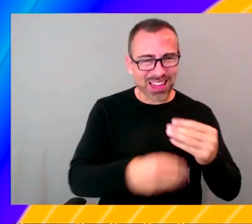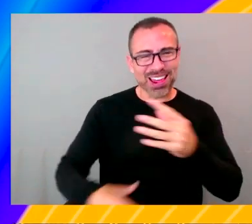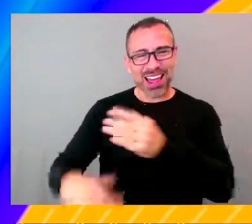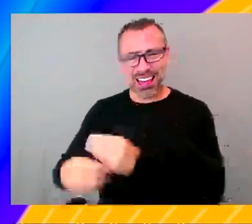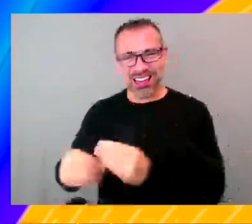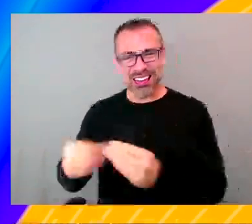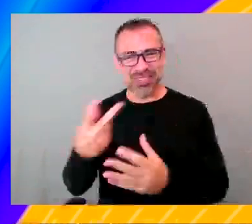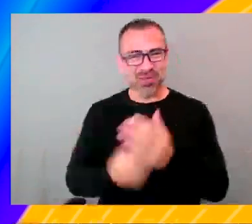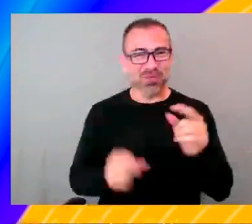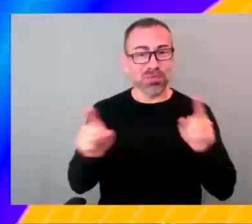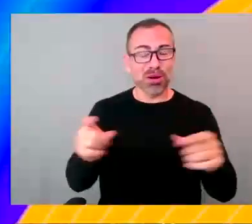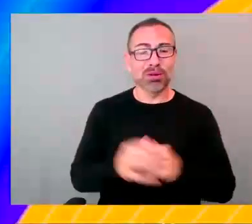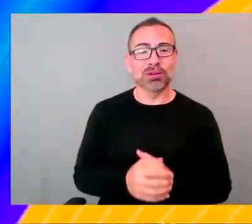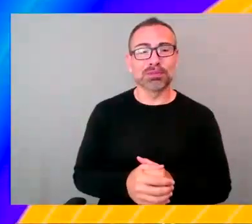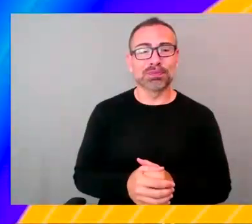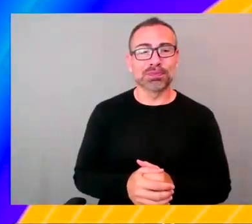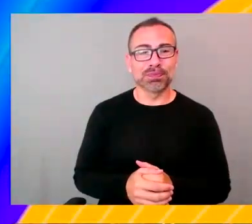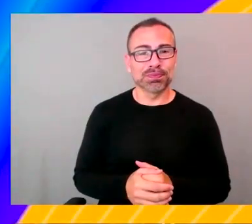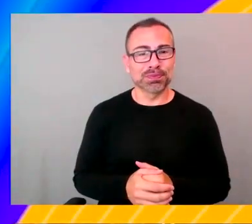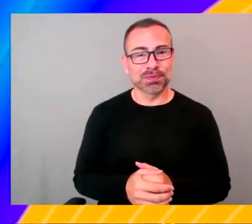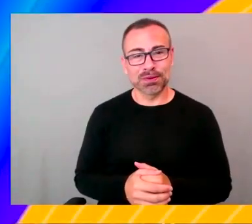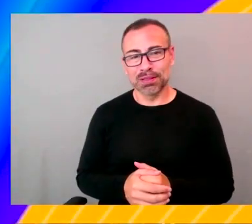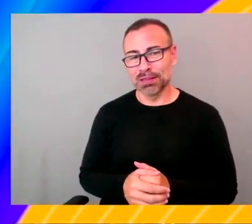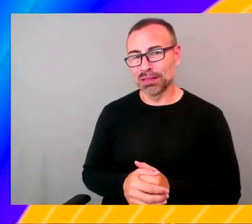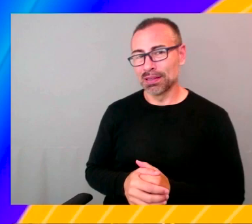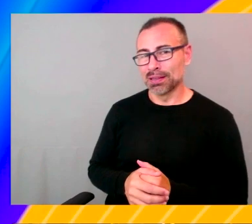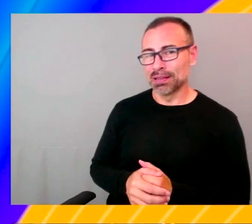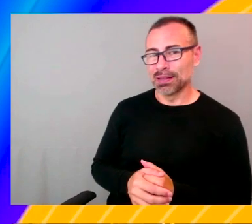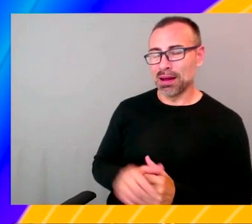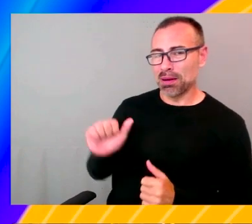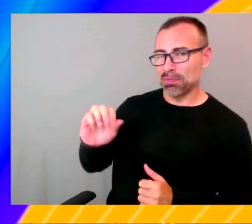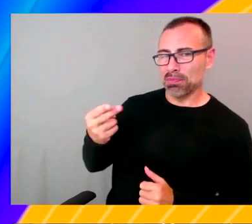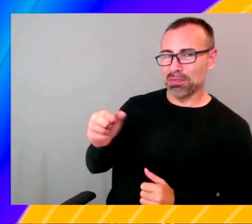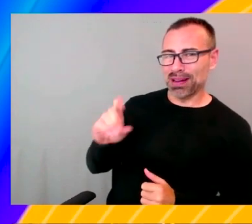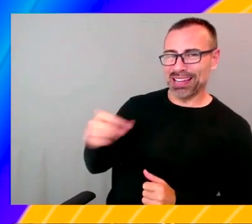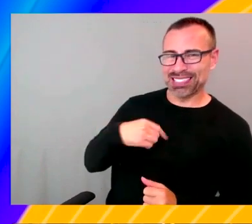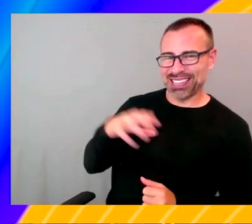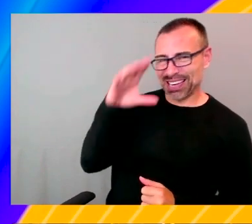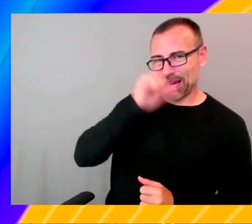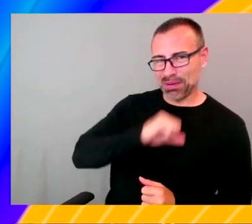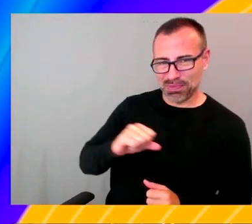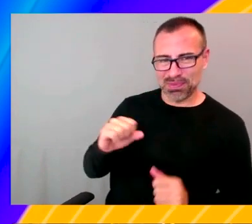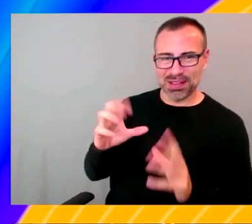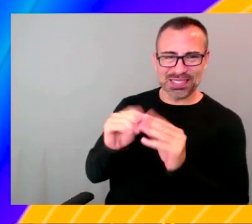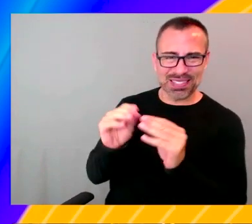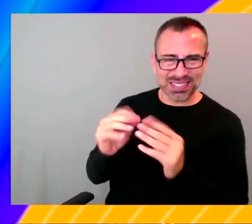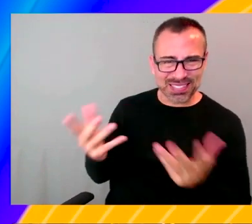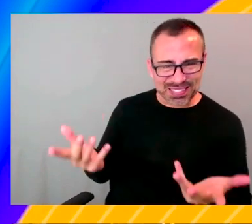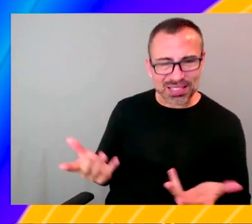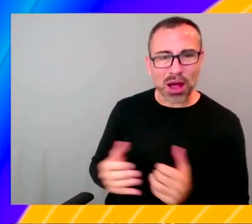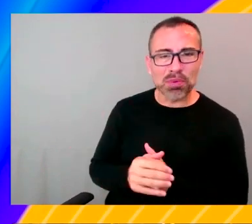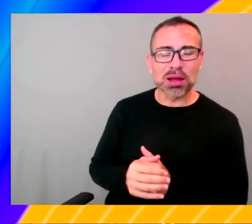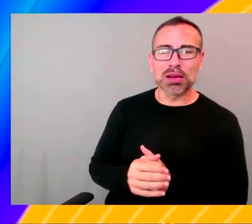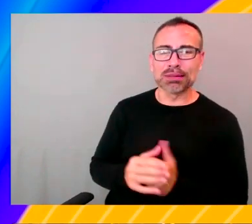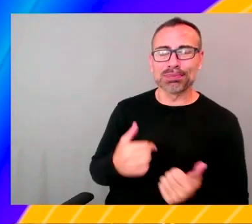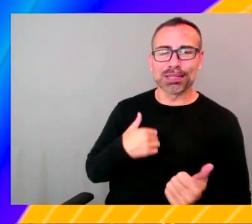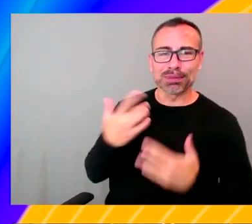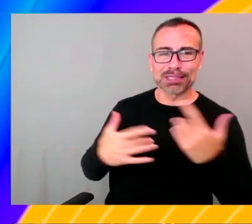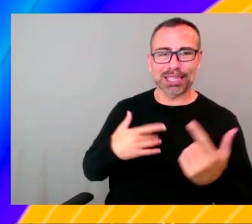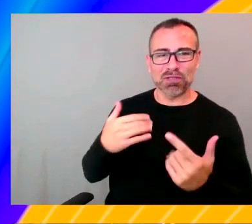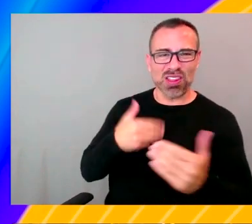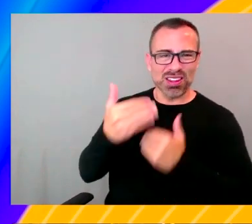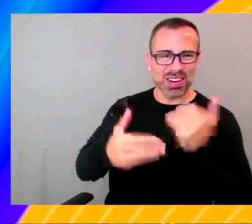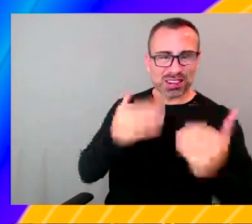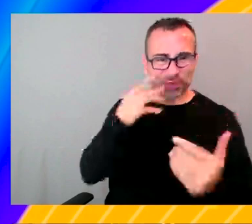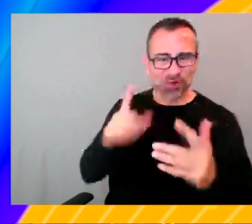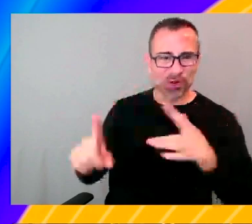Mahad Said says, missed the summit, but the next one should be there. Auto-scaling group, how do we ensure it's set behind the load balancer? So to answer that question while